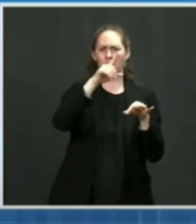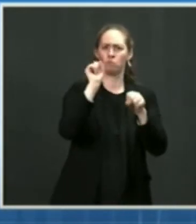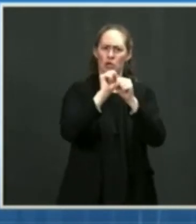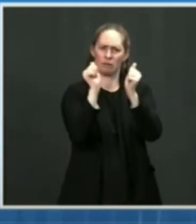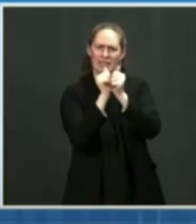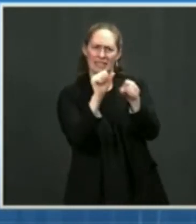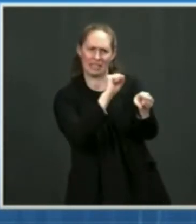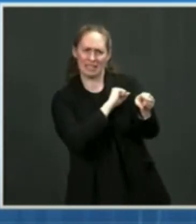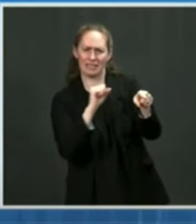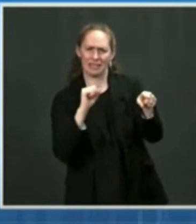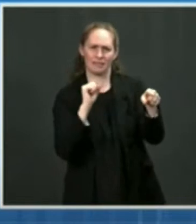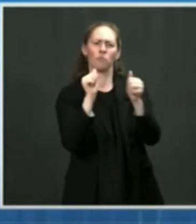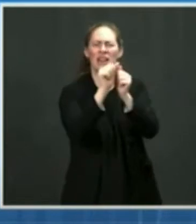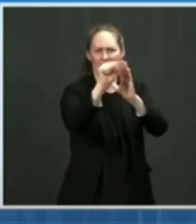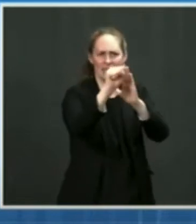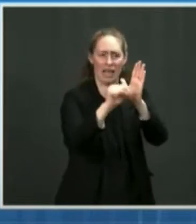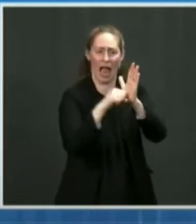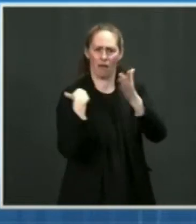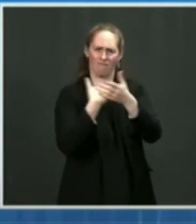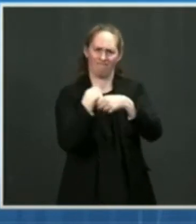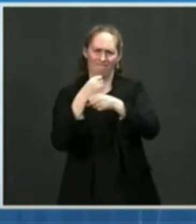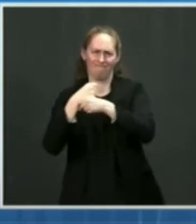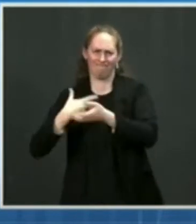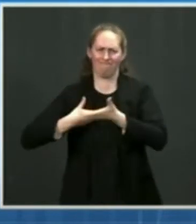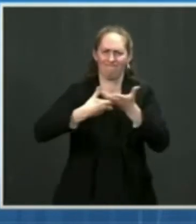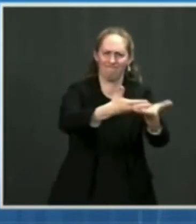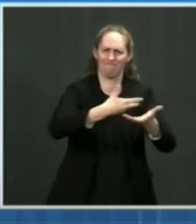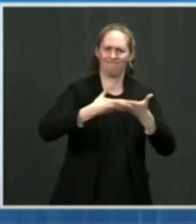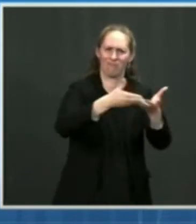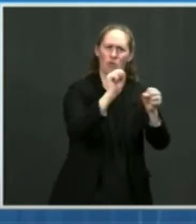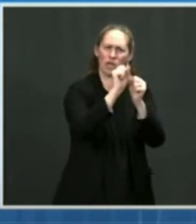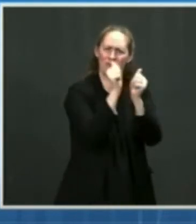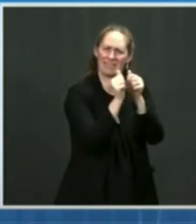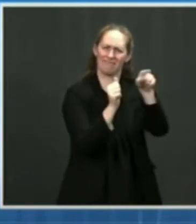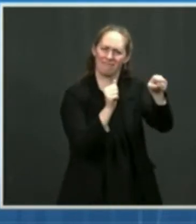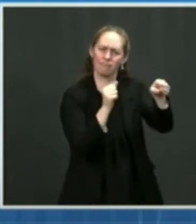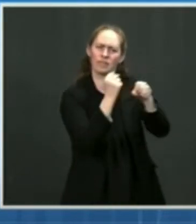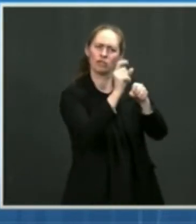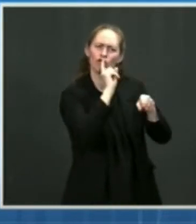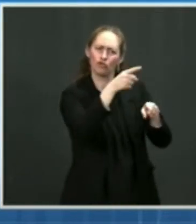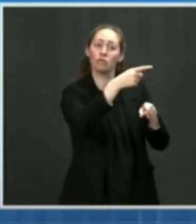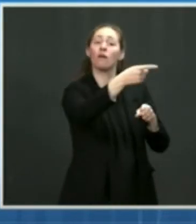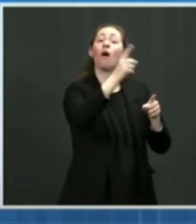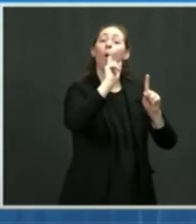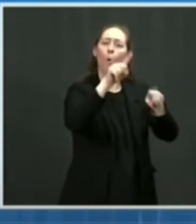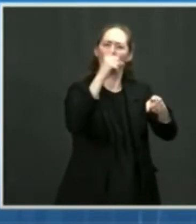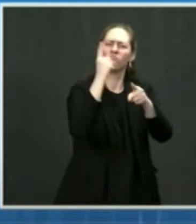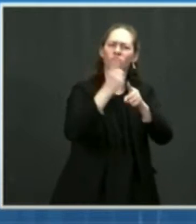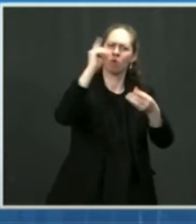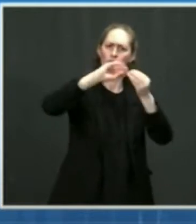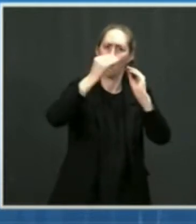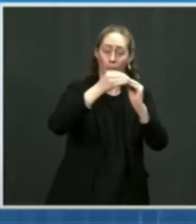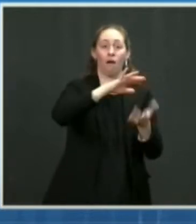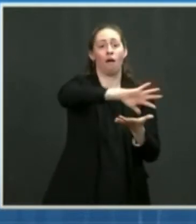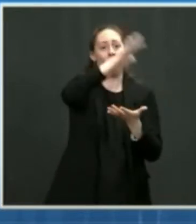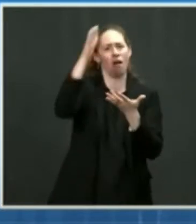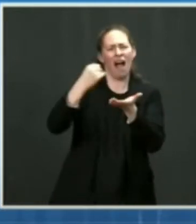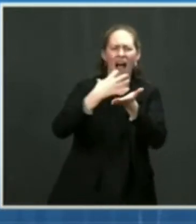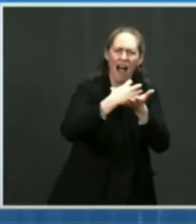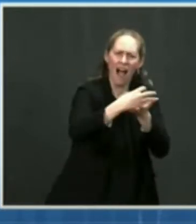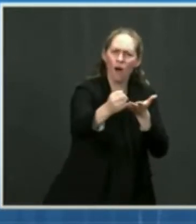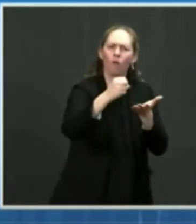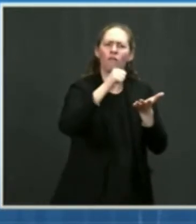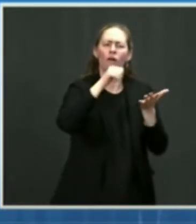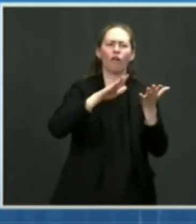arms. This means working with states, making sure that they're ordering up to their cap, using what they order efficiently, and utilizing